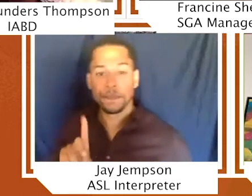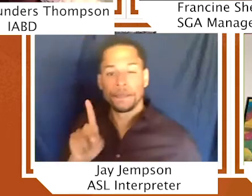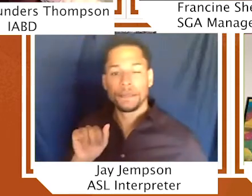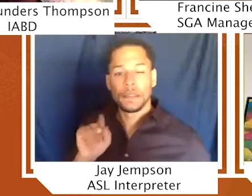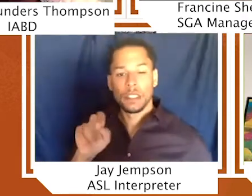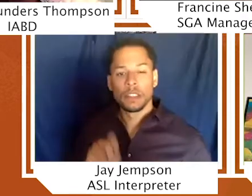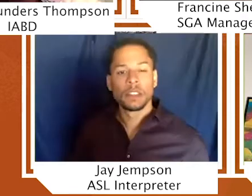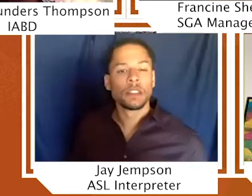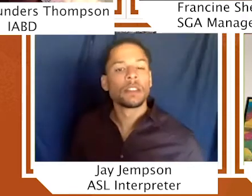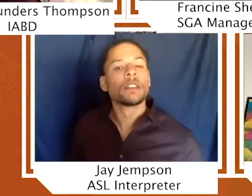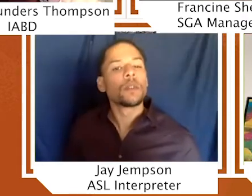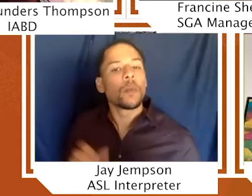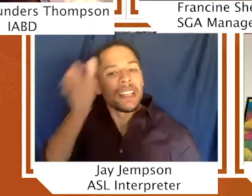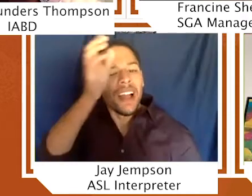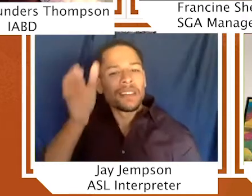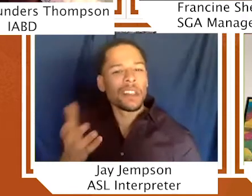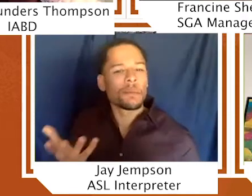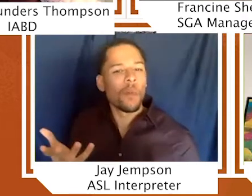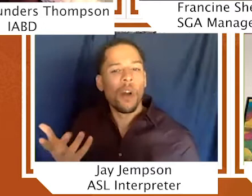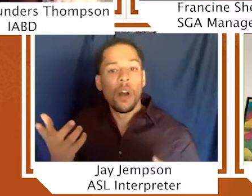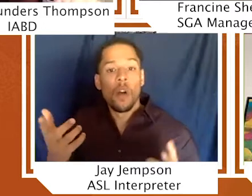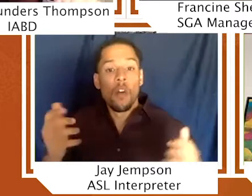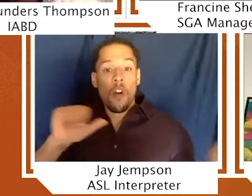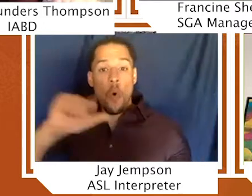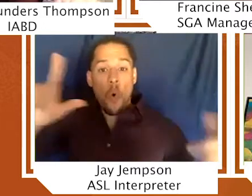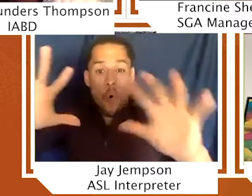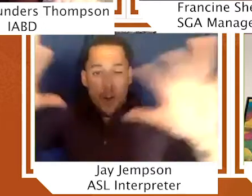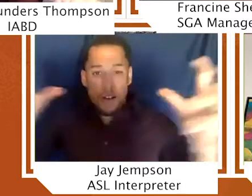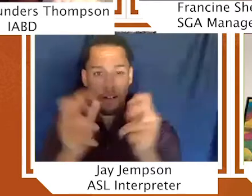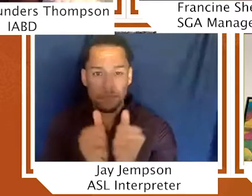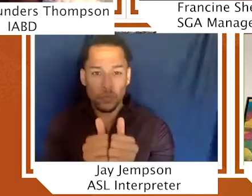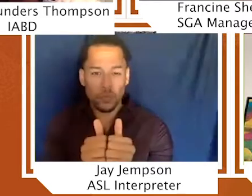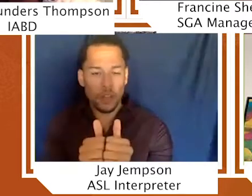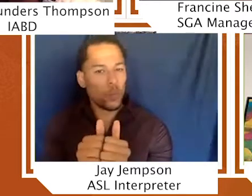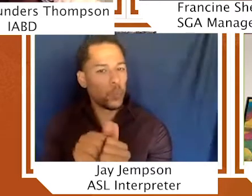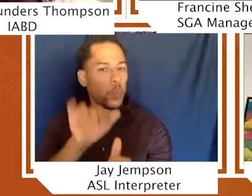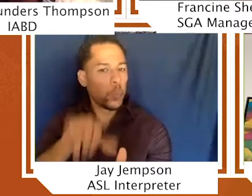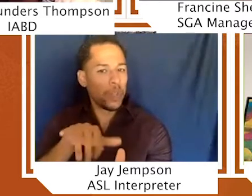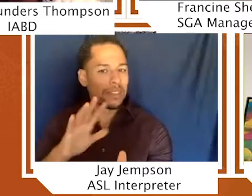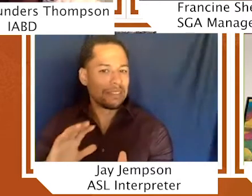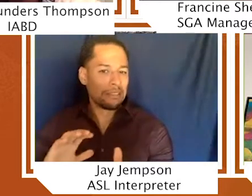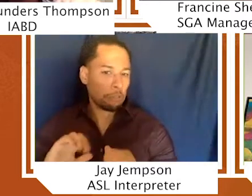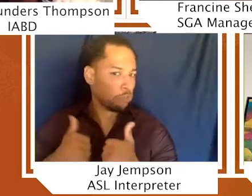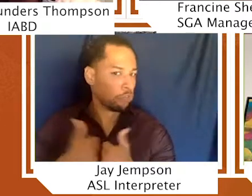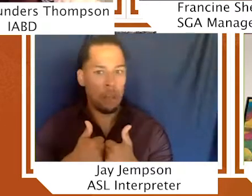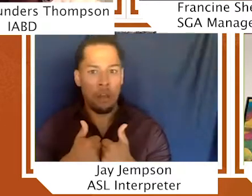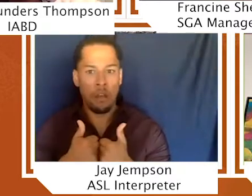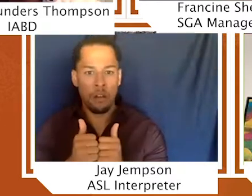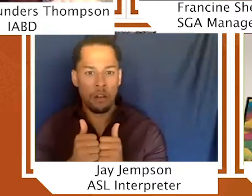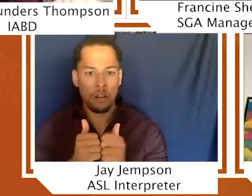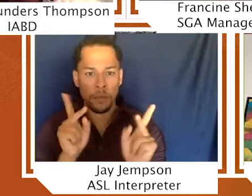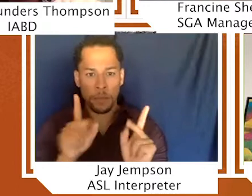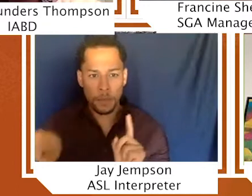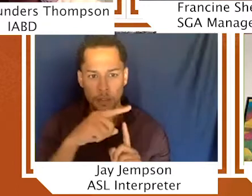coming together is difficult for people because we are not willing to lose what we